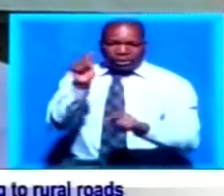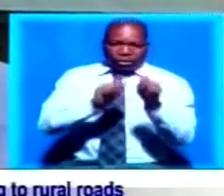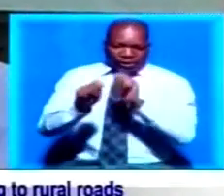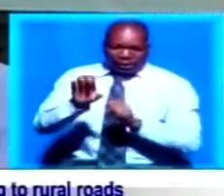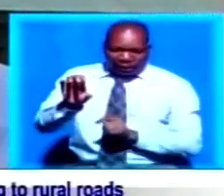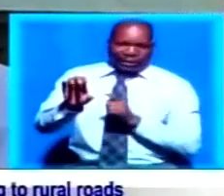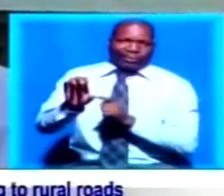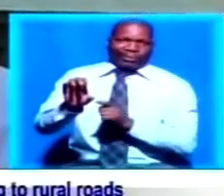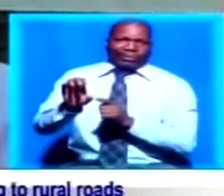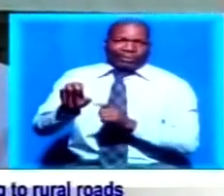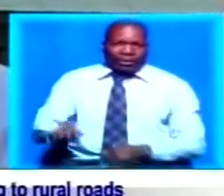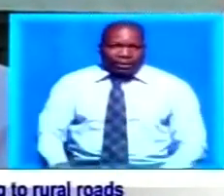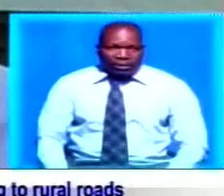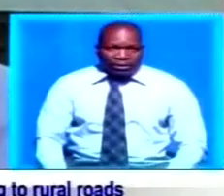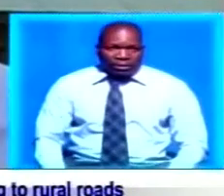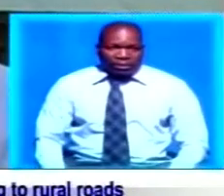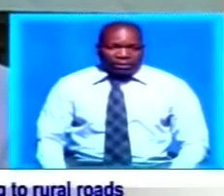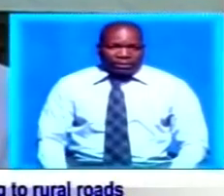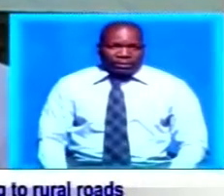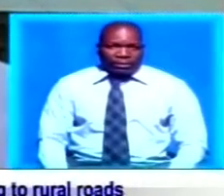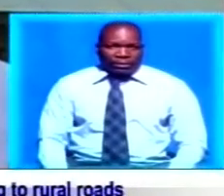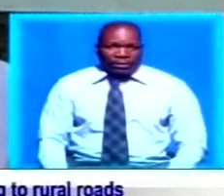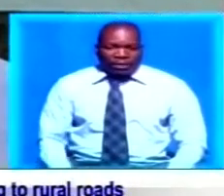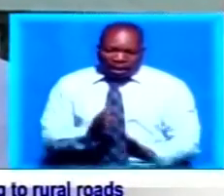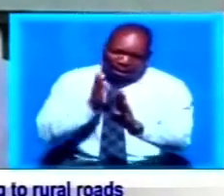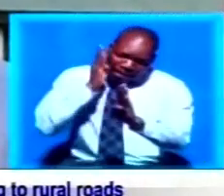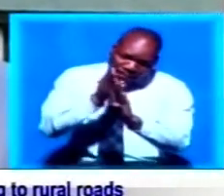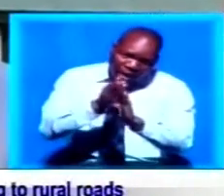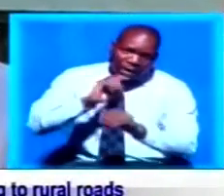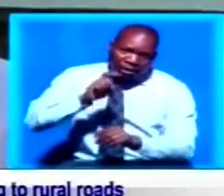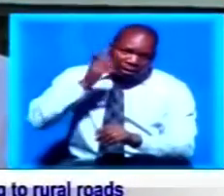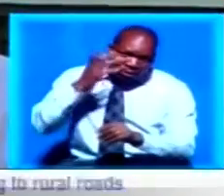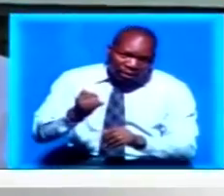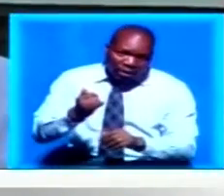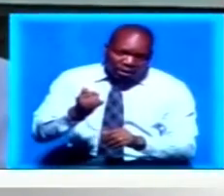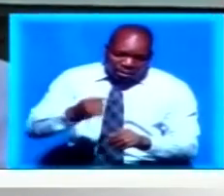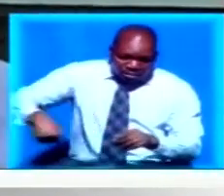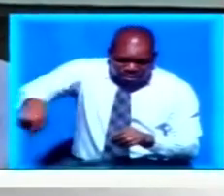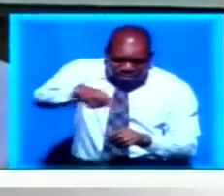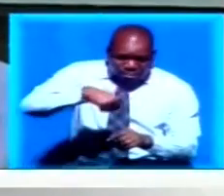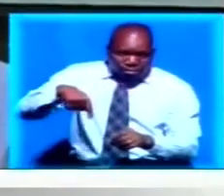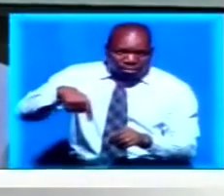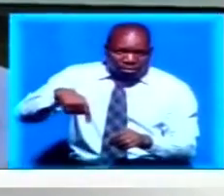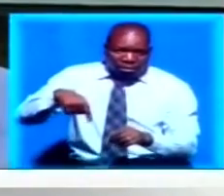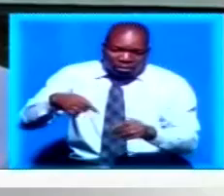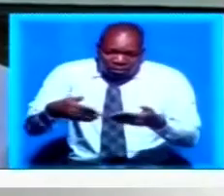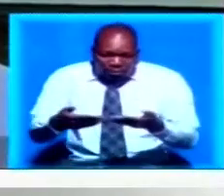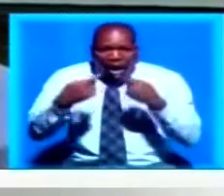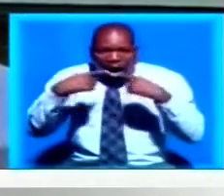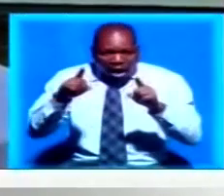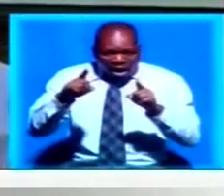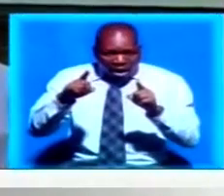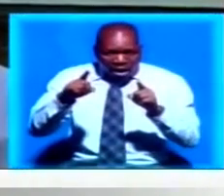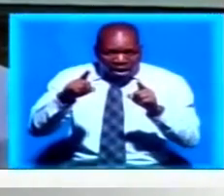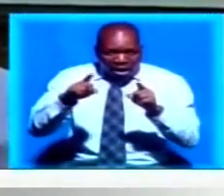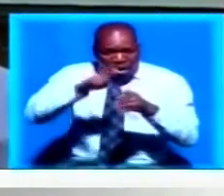sector. So we will need to work towards that so that Livingstone can be declared probably a tax-free